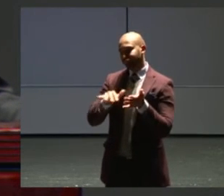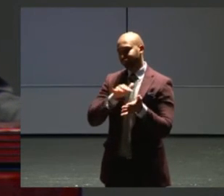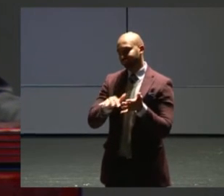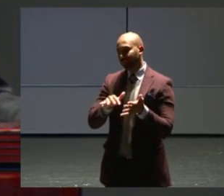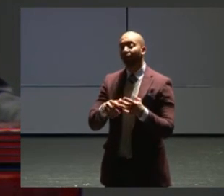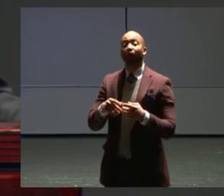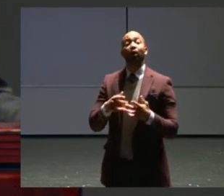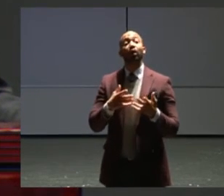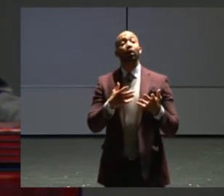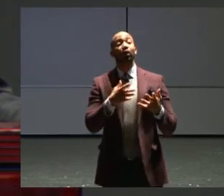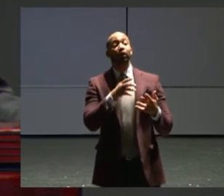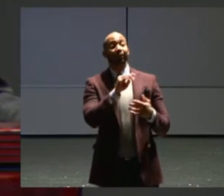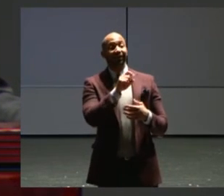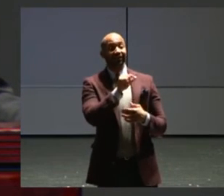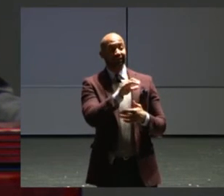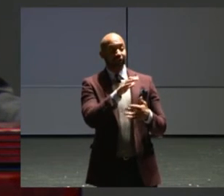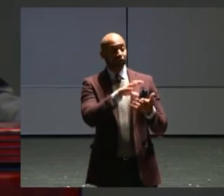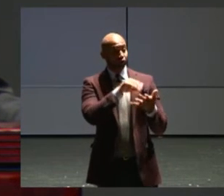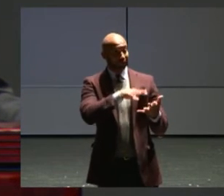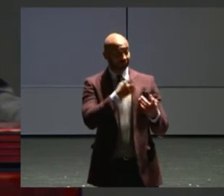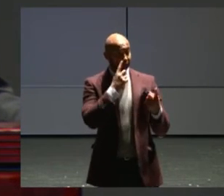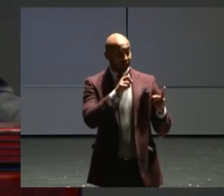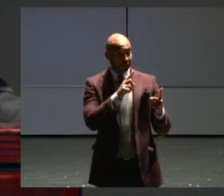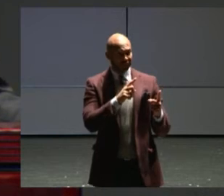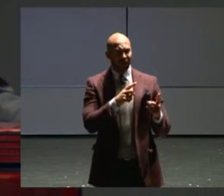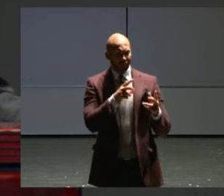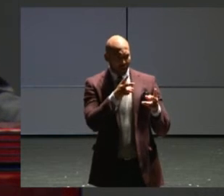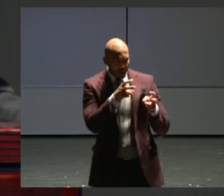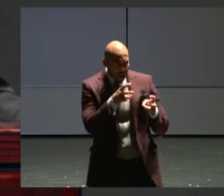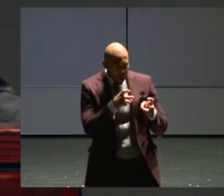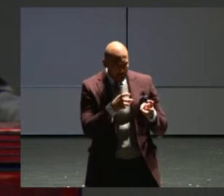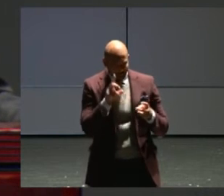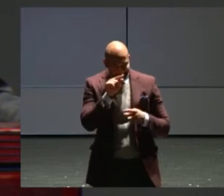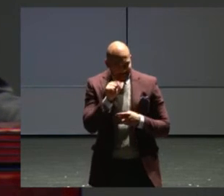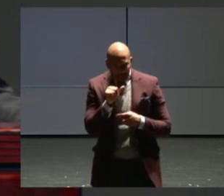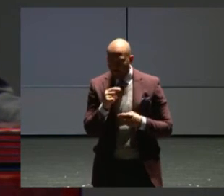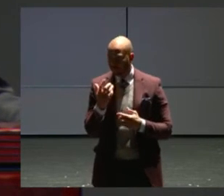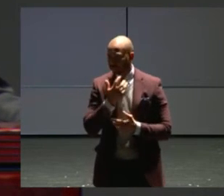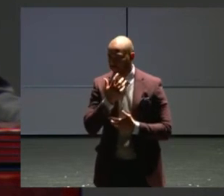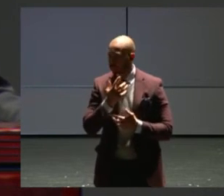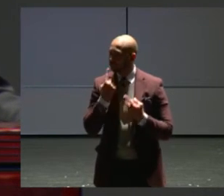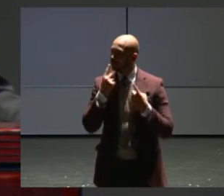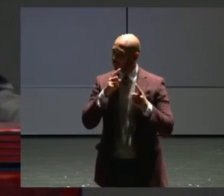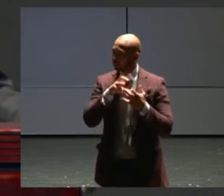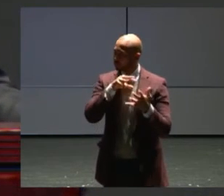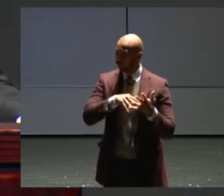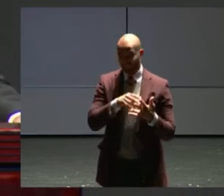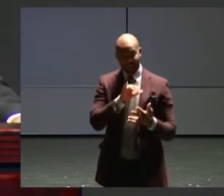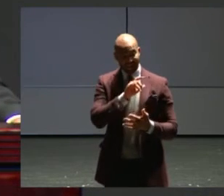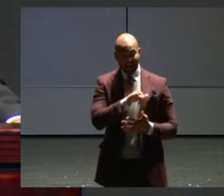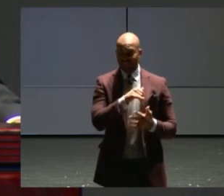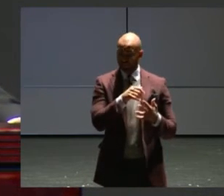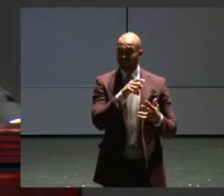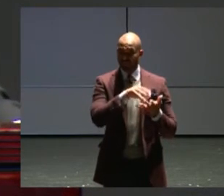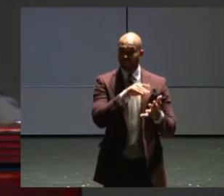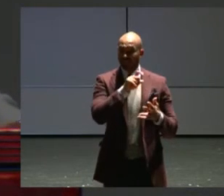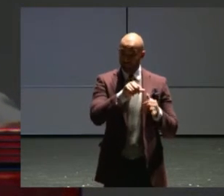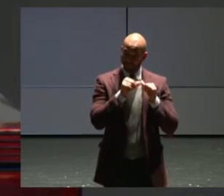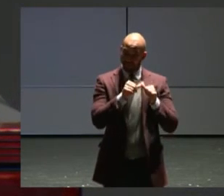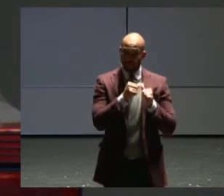from MATC specifically and has found resoundingly successful results. This is truly a talent pipeline that we need to continue